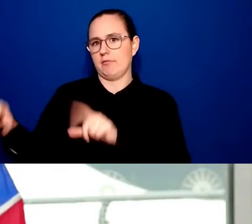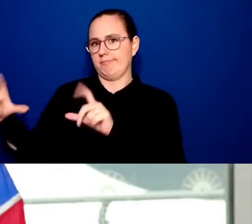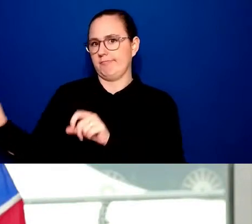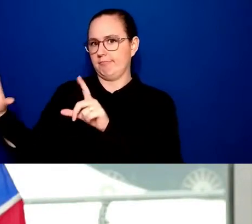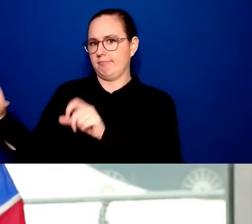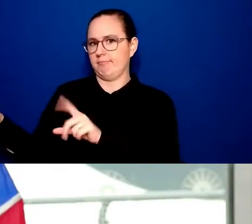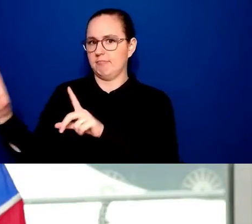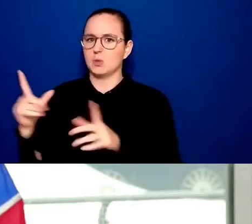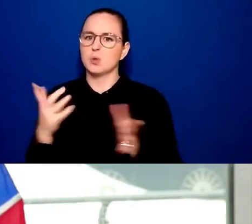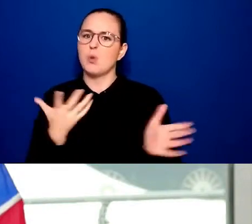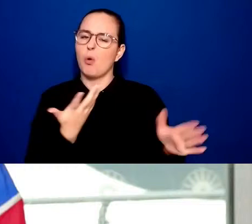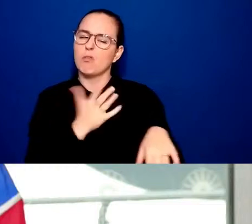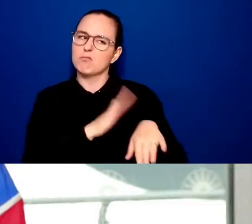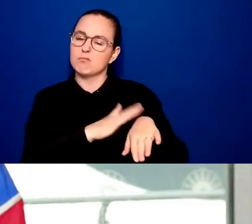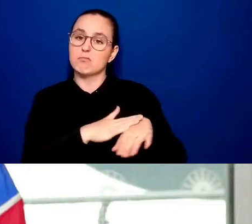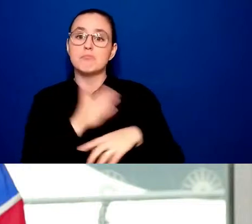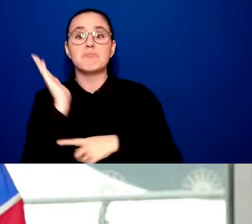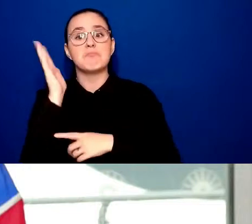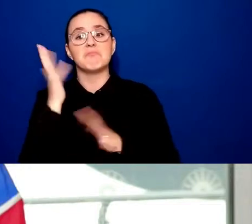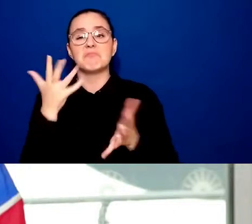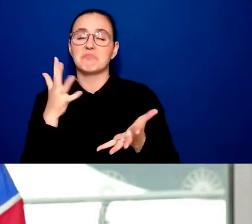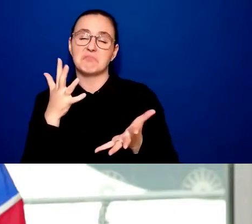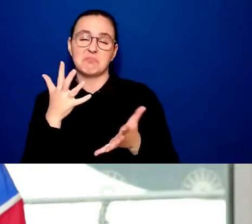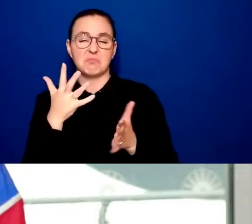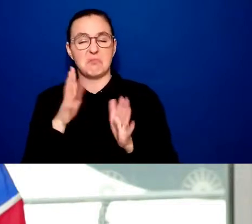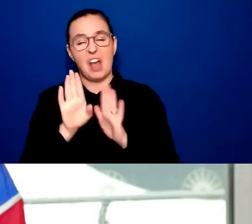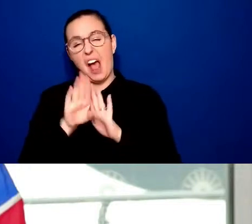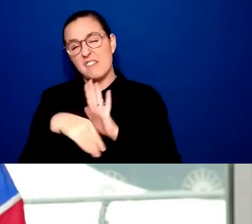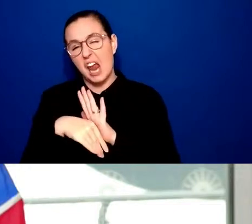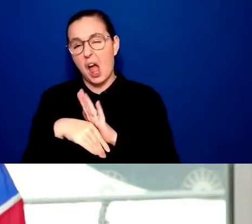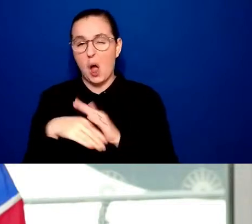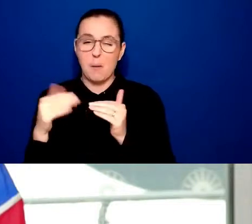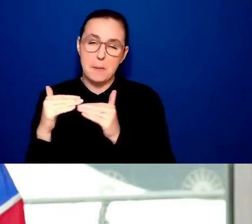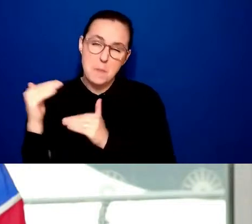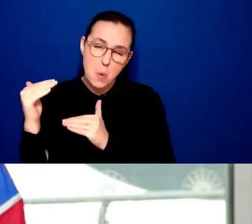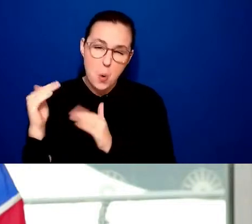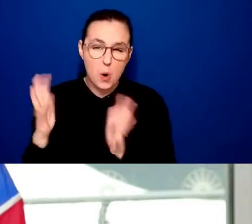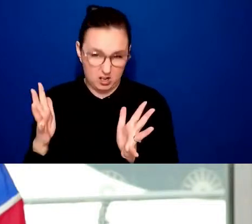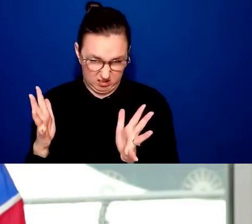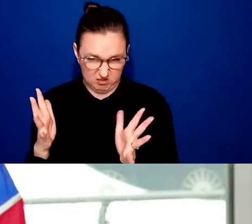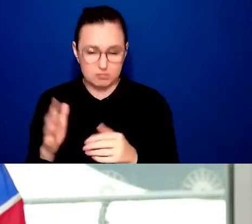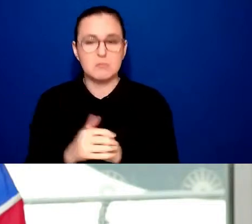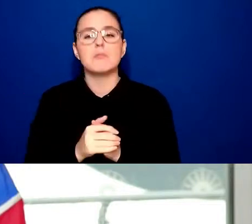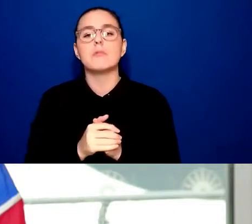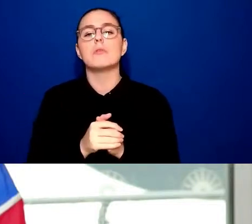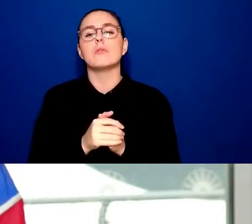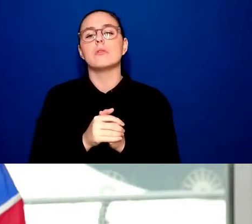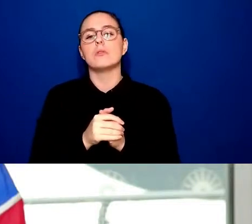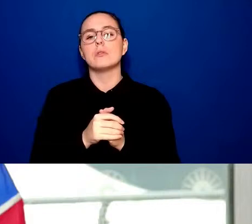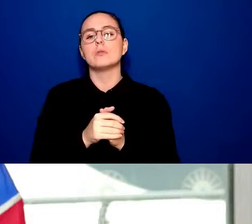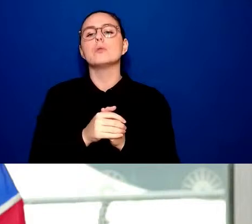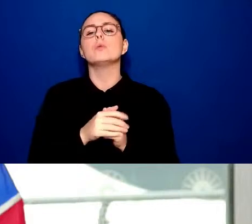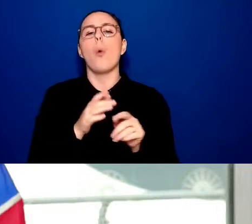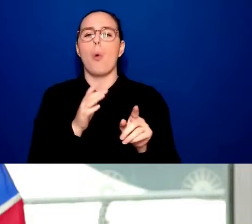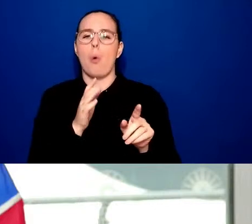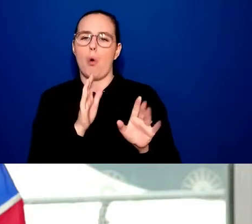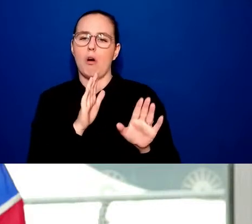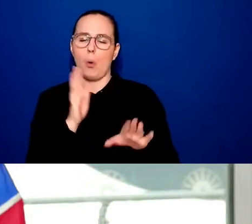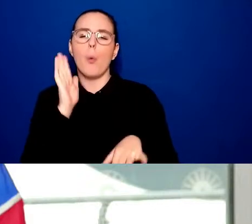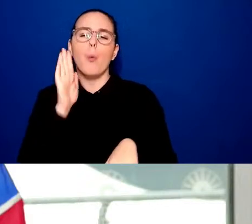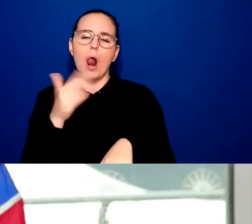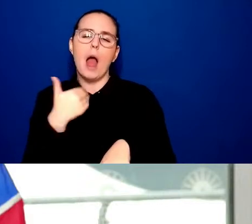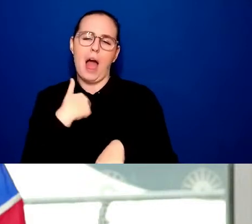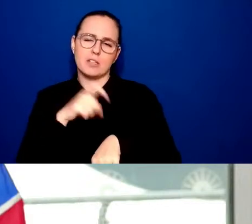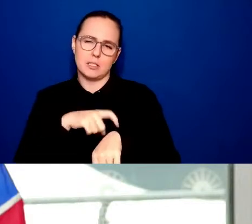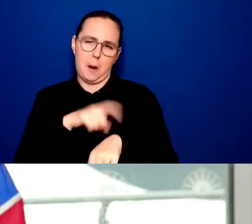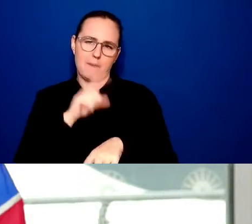about half an hour in total, a little more than that, and we are committed to providing ample time for questions after that. So ask everyone to